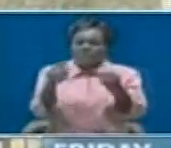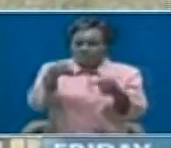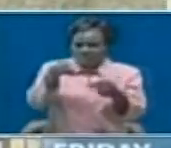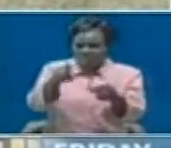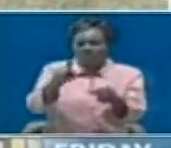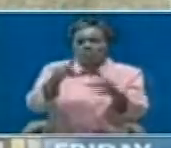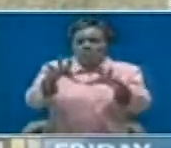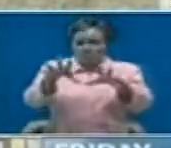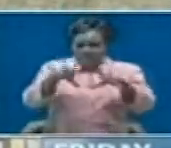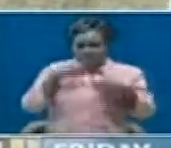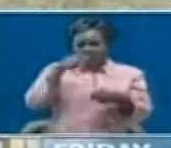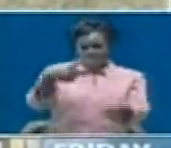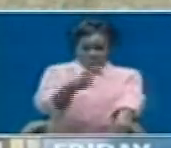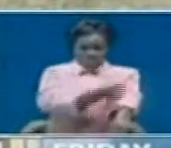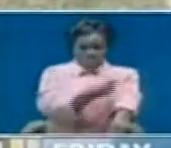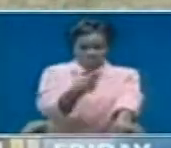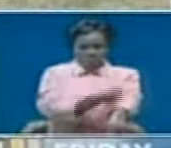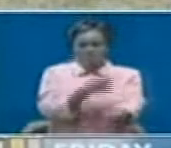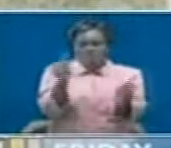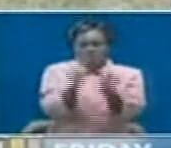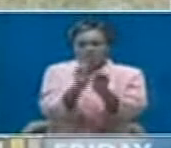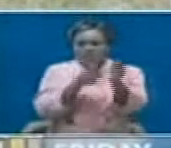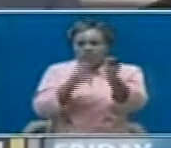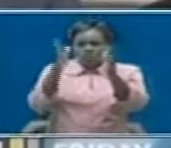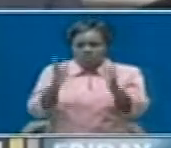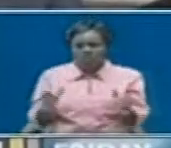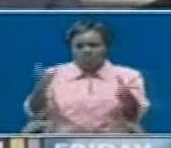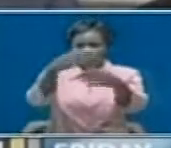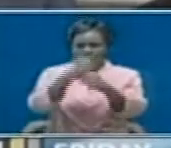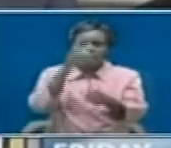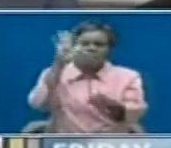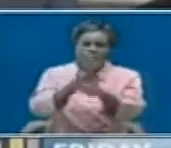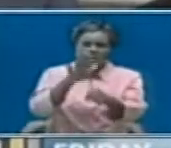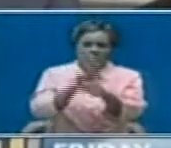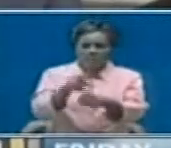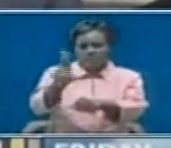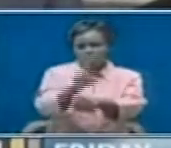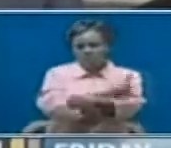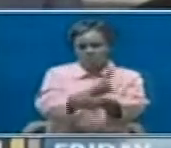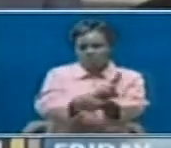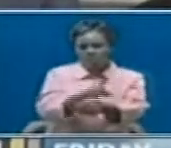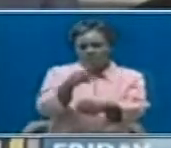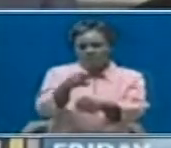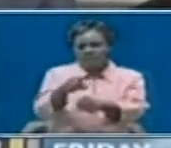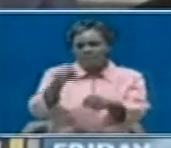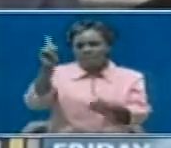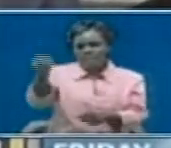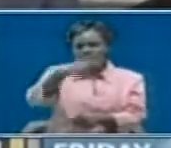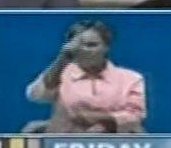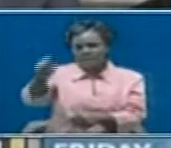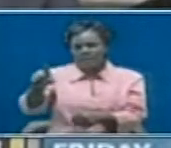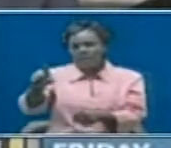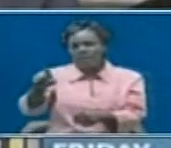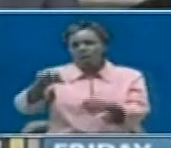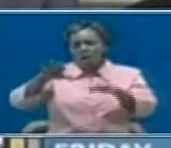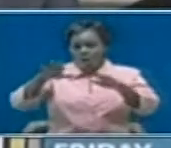to be convinced into doping by rogue managers and agents. Most of this use is either accidental, and